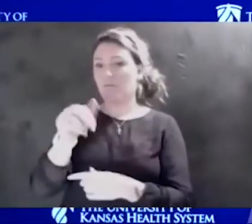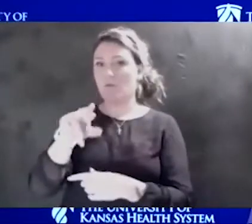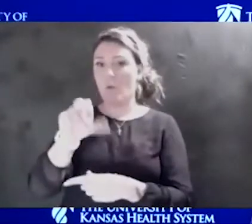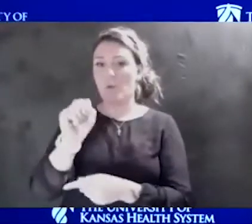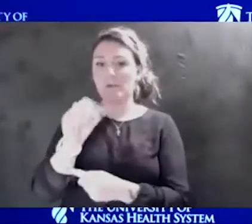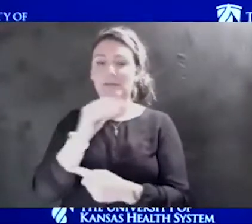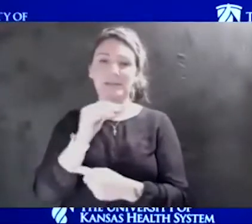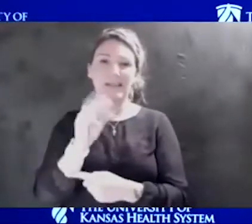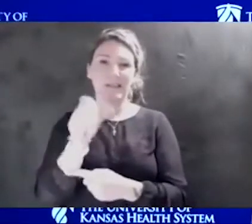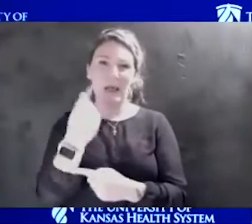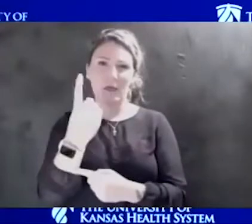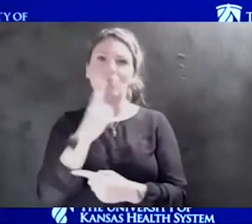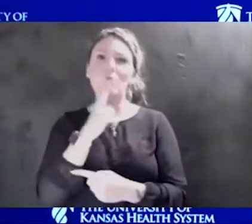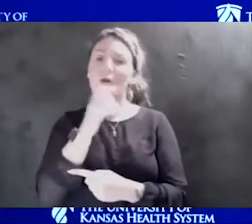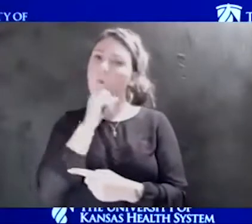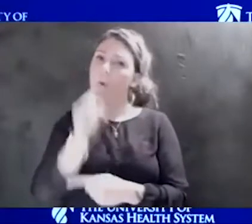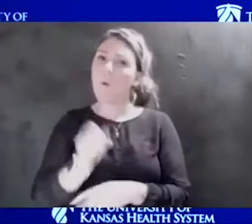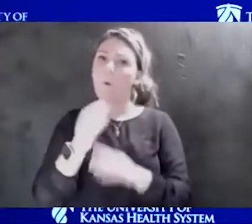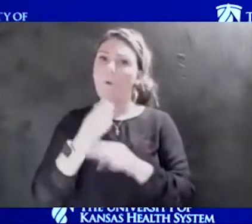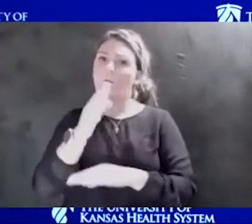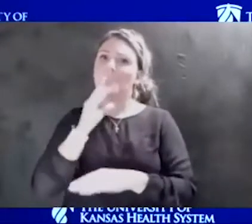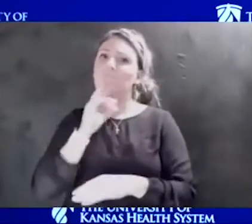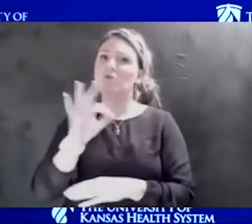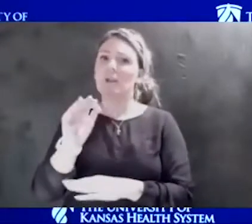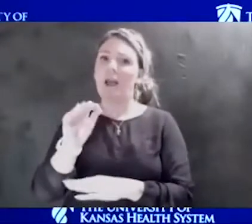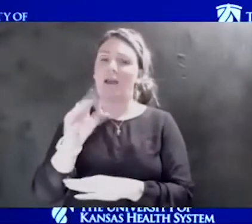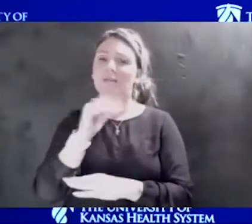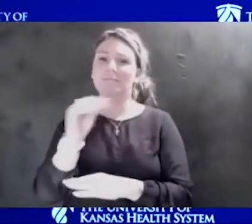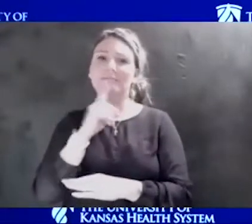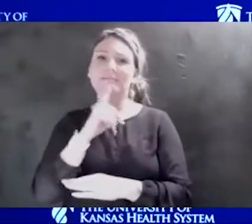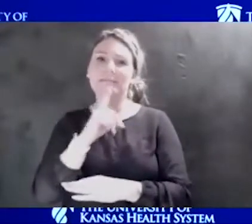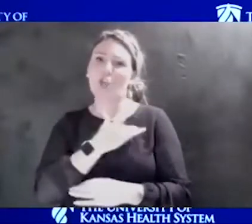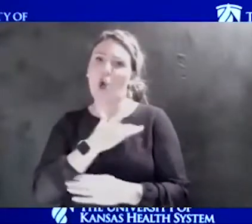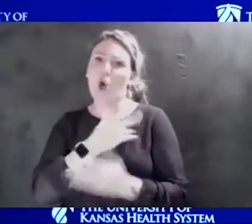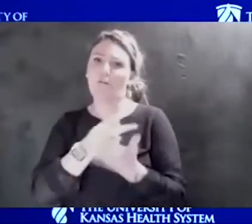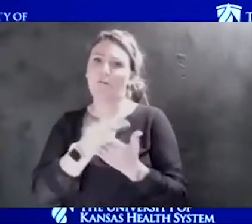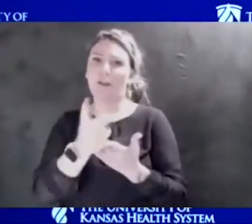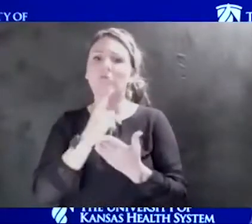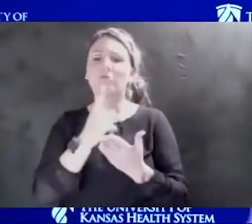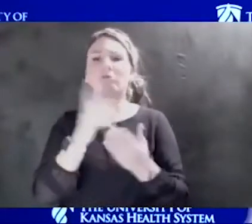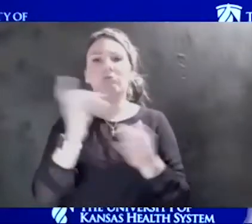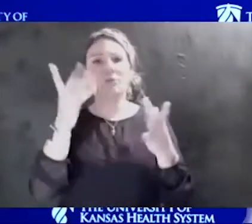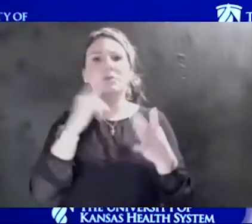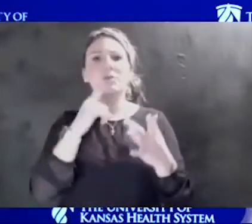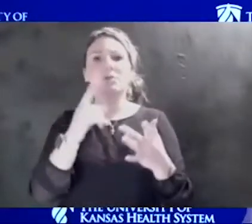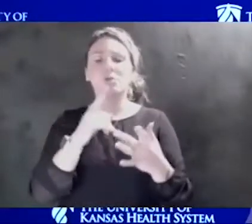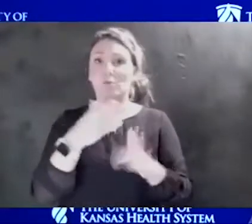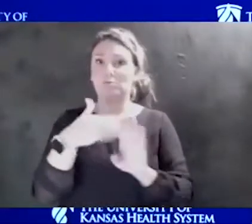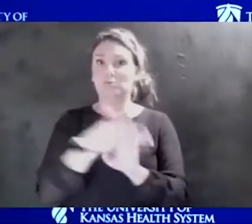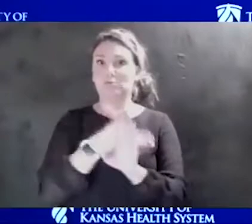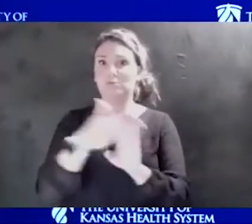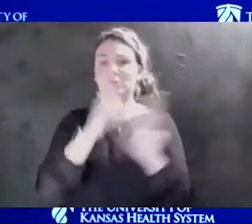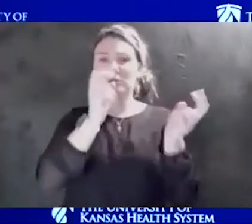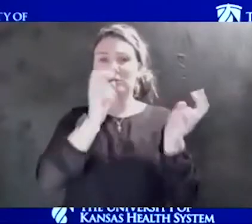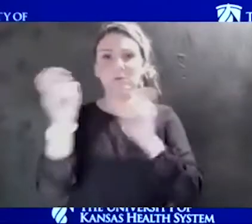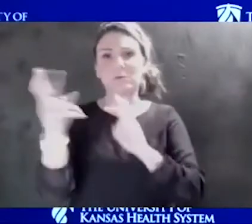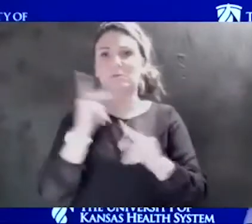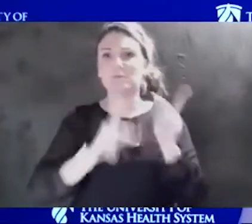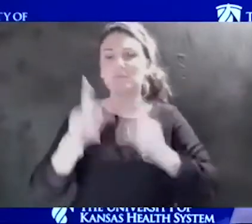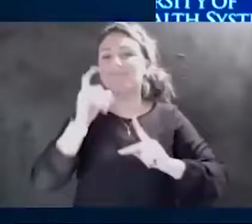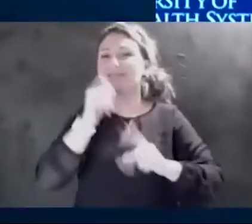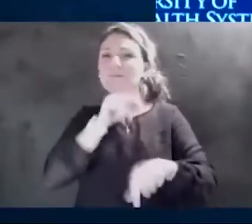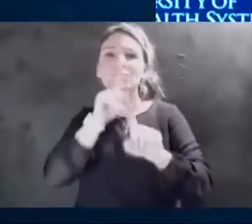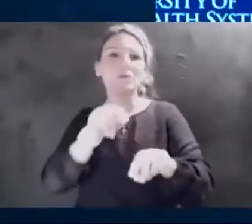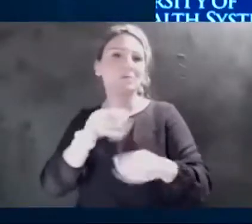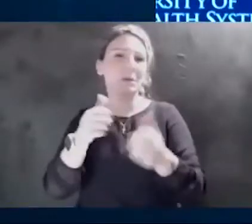over 90, and has significant heart failure as well. So obviously significant comorbidities. And people who probably didn't respond well to the vaccination. Yeah. Again, if you have a